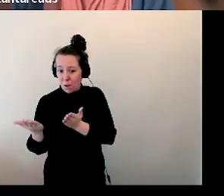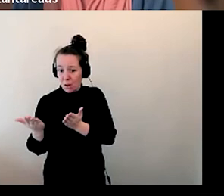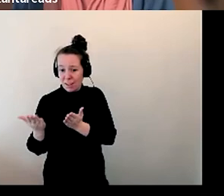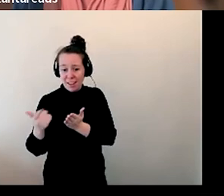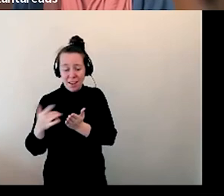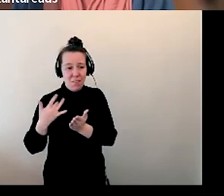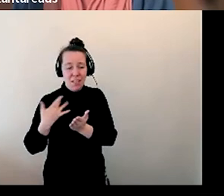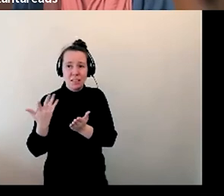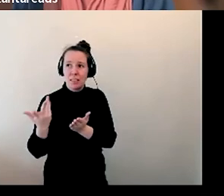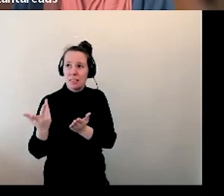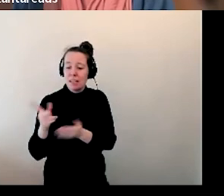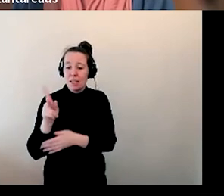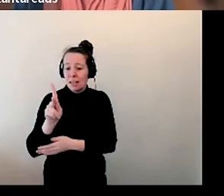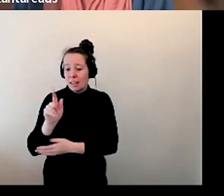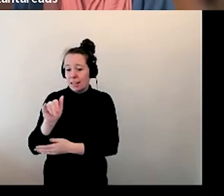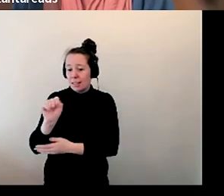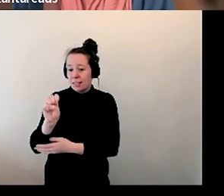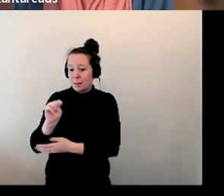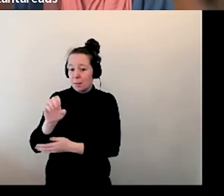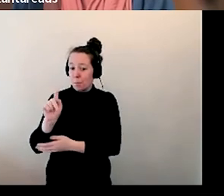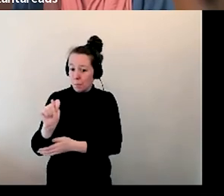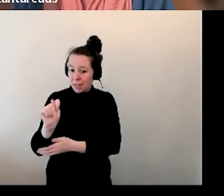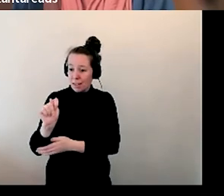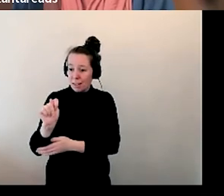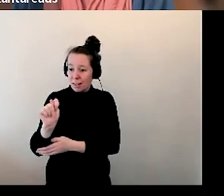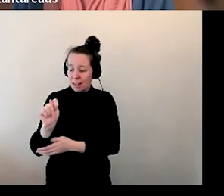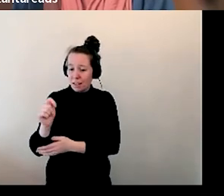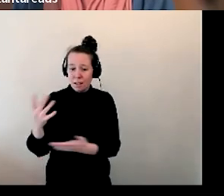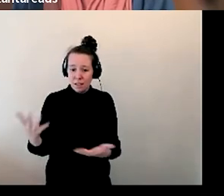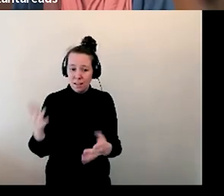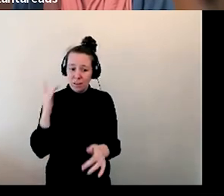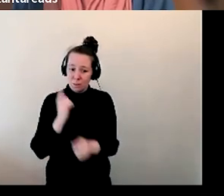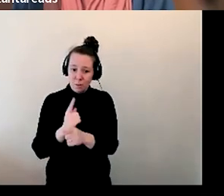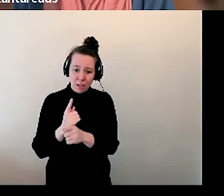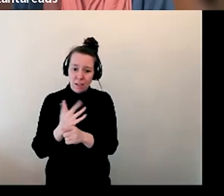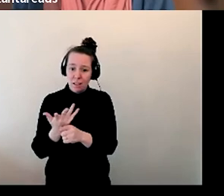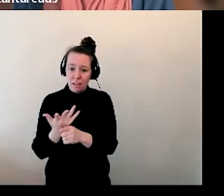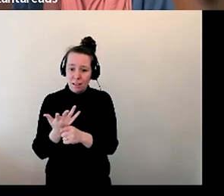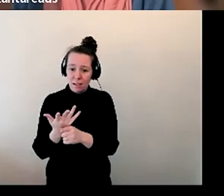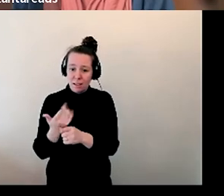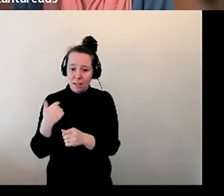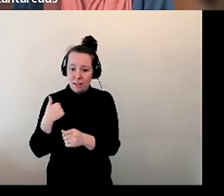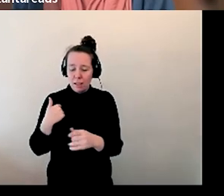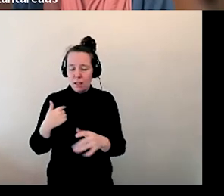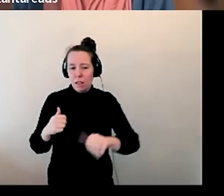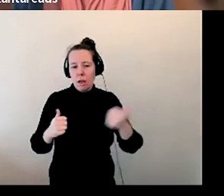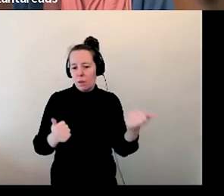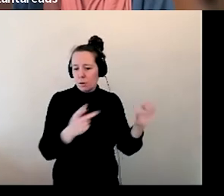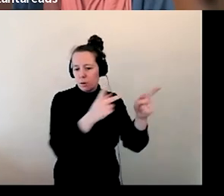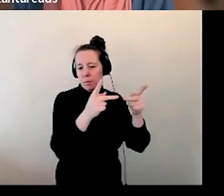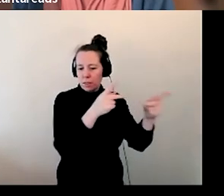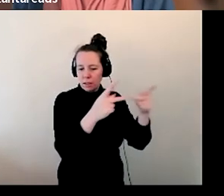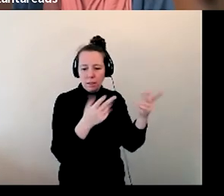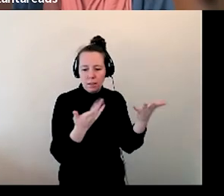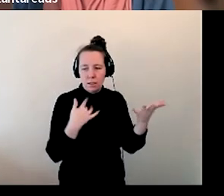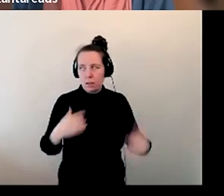like, and sometimes Book Talk gets like heat from other bookish platforms about like, why are they blowing up books